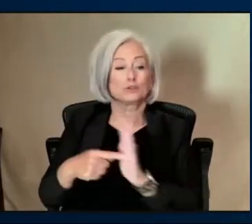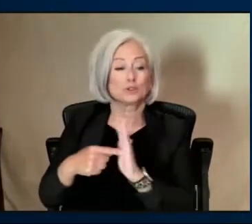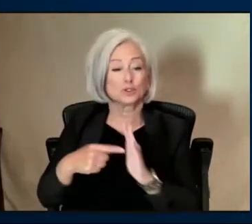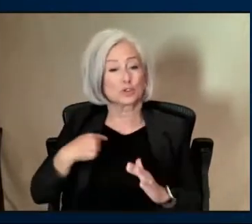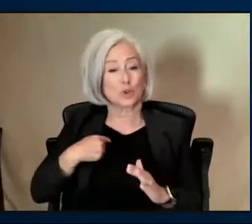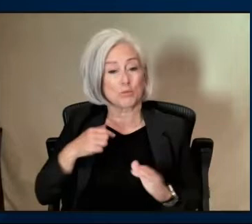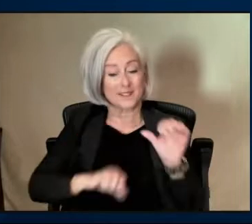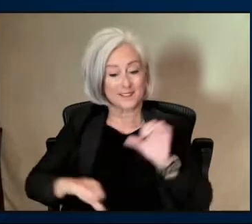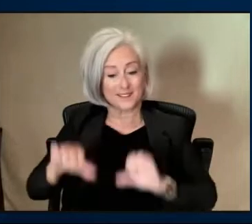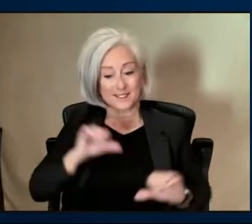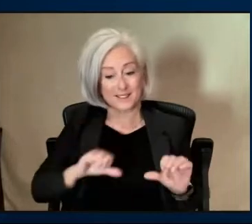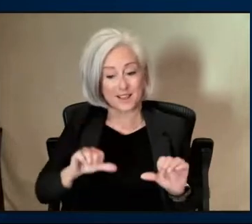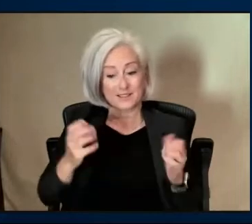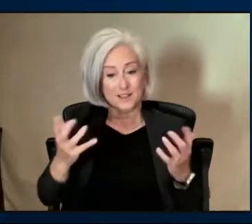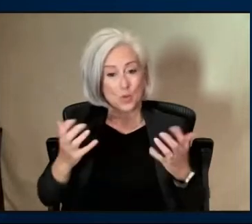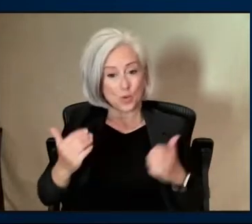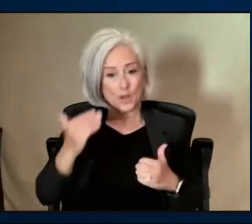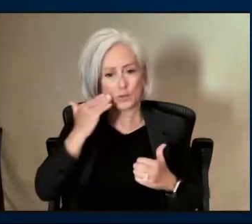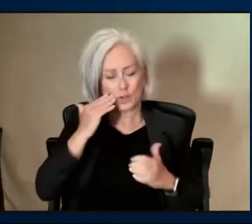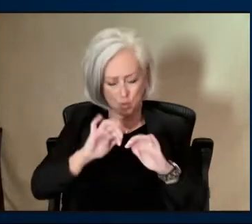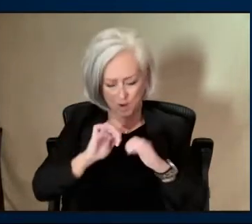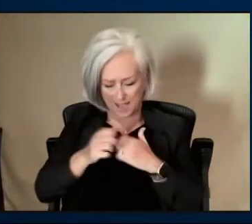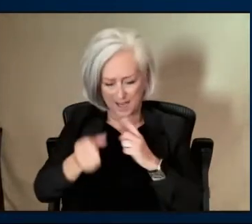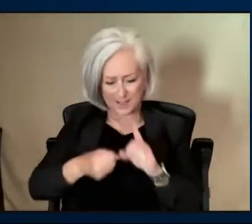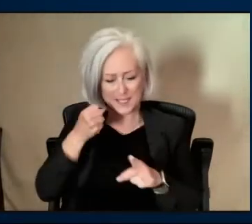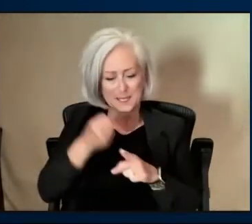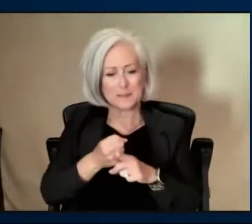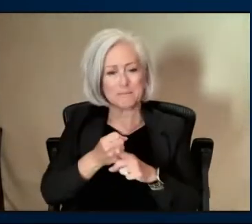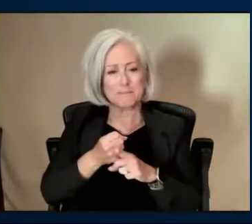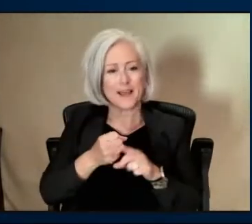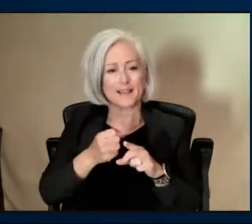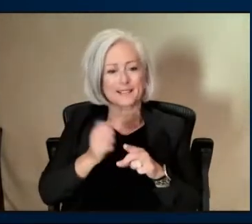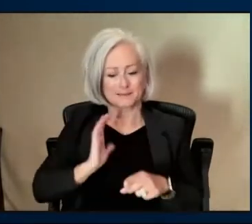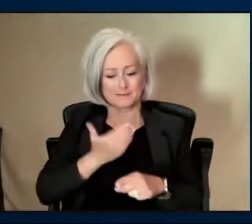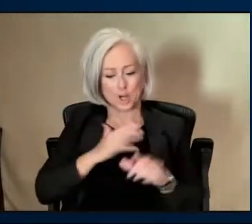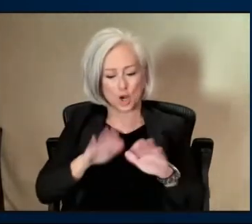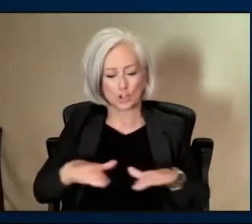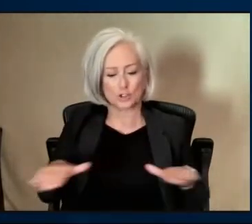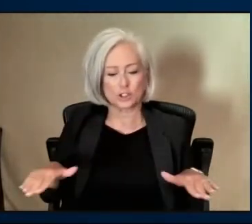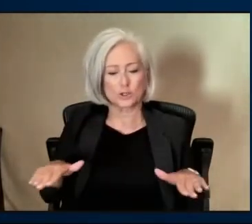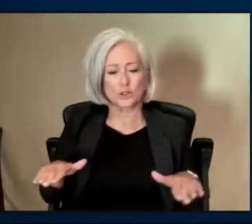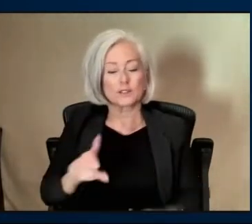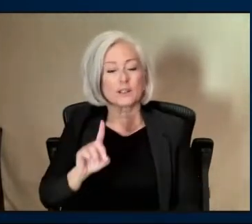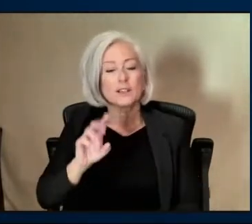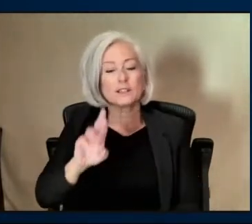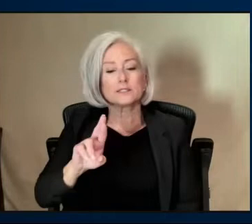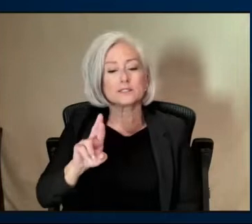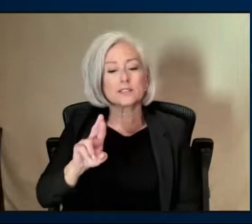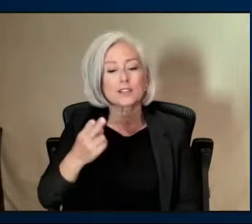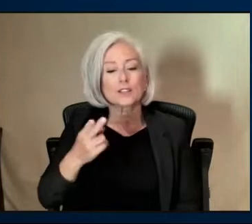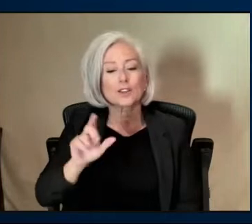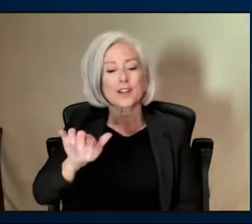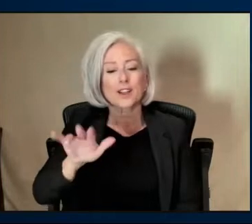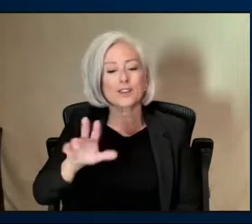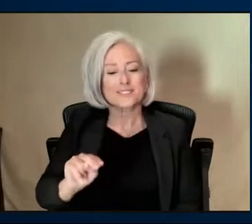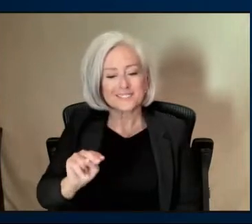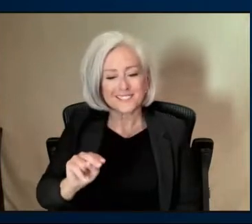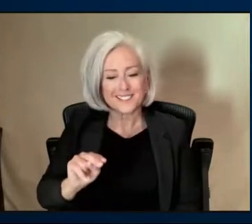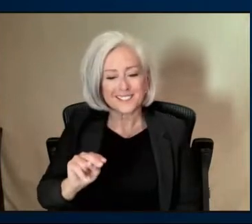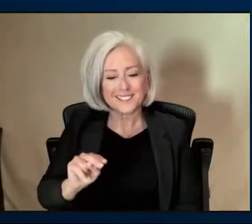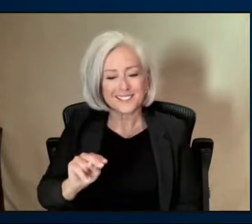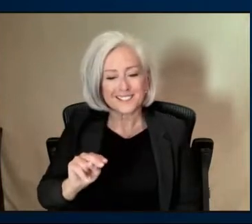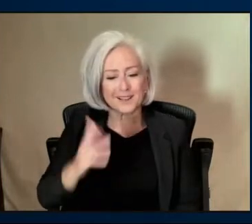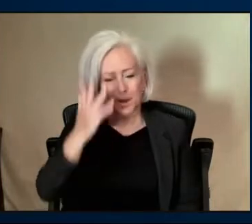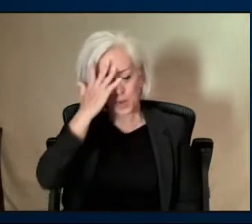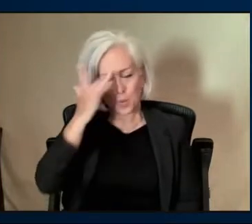this impact our children? And so, Dr. Harrison, why do vaccines for children lag behind the adult vaccines? We certainly didn't